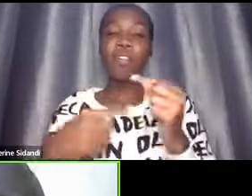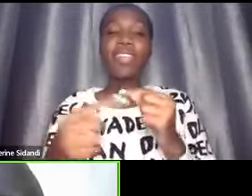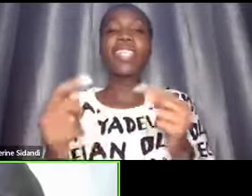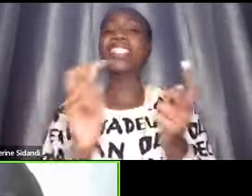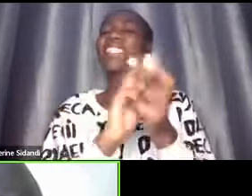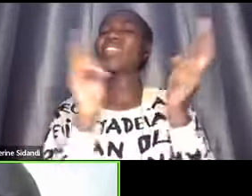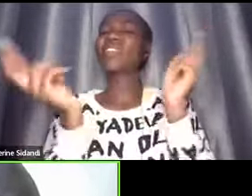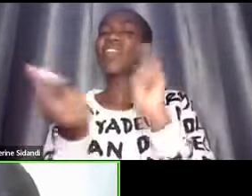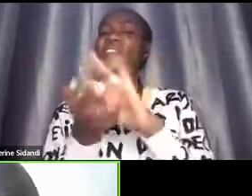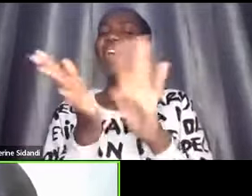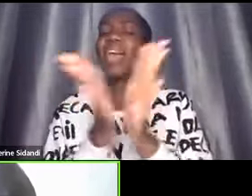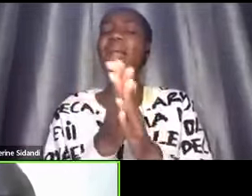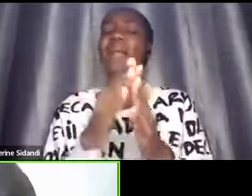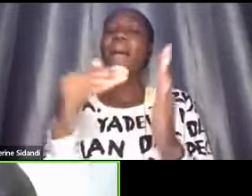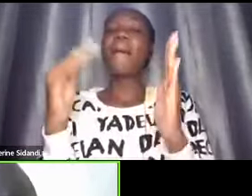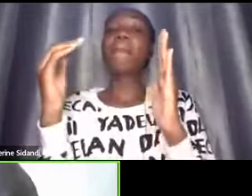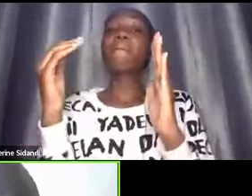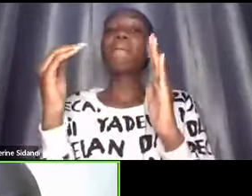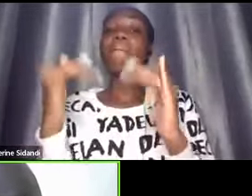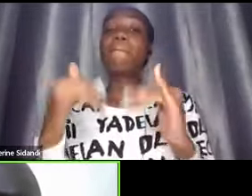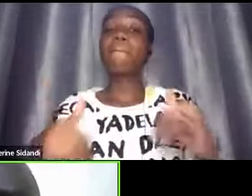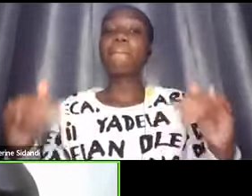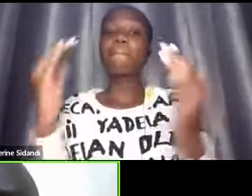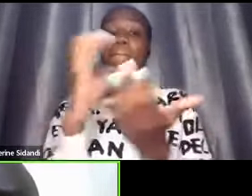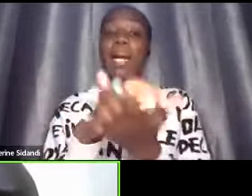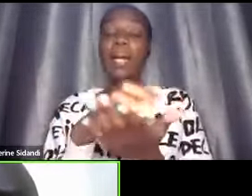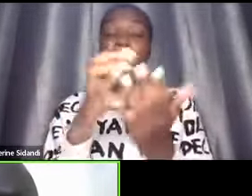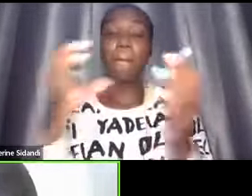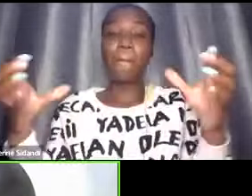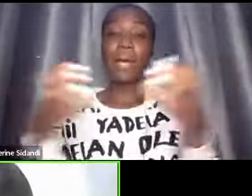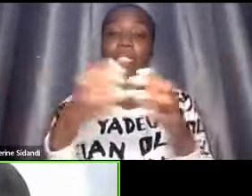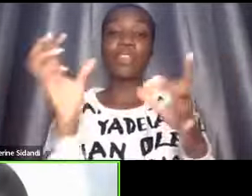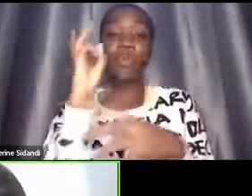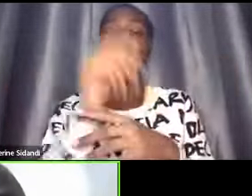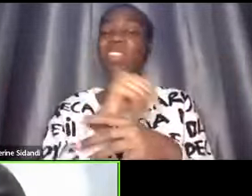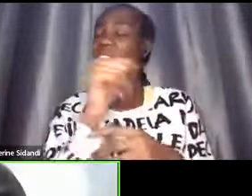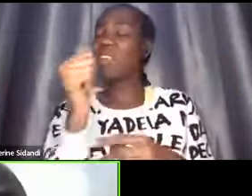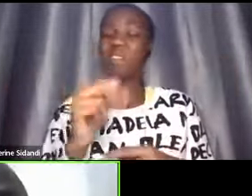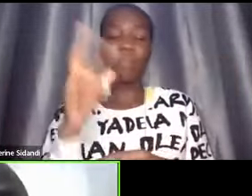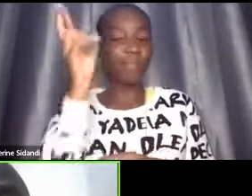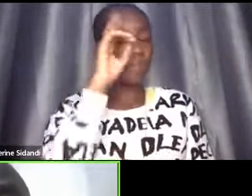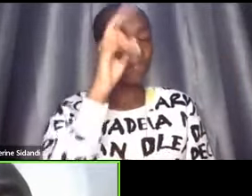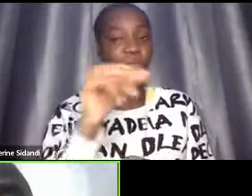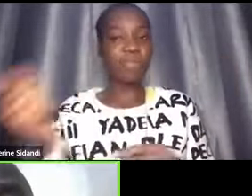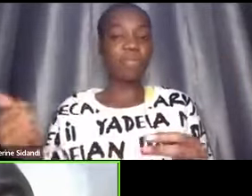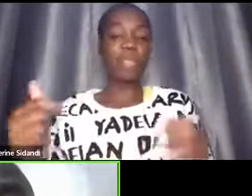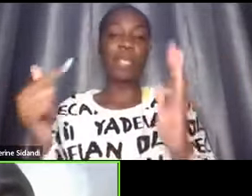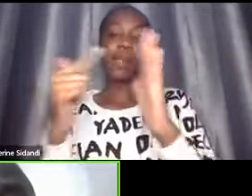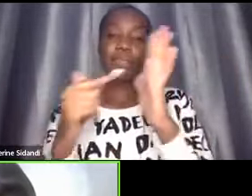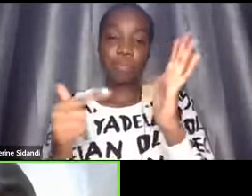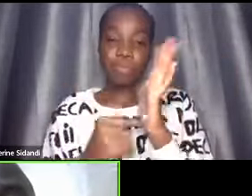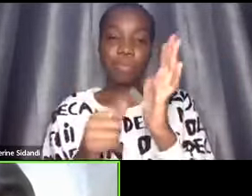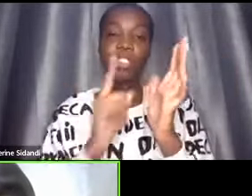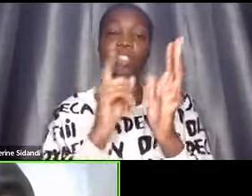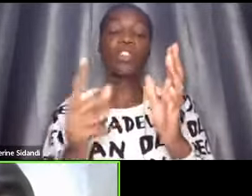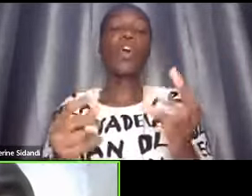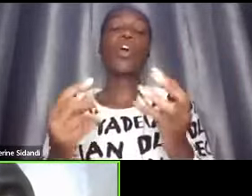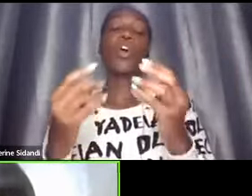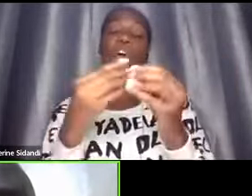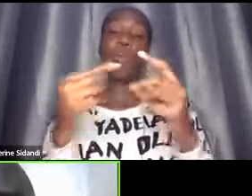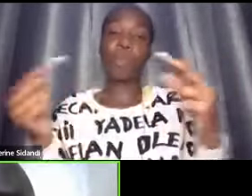never remember about substantive issues. So problem solving and conflict resolution